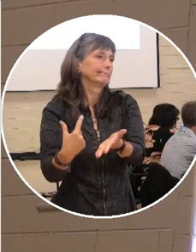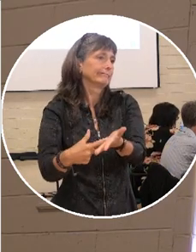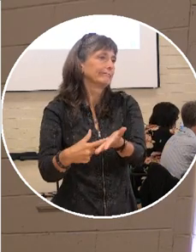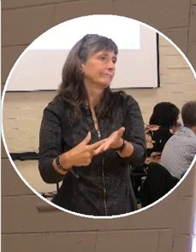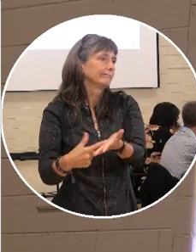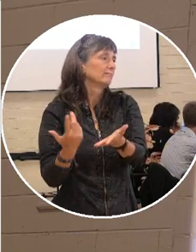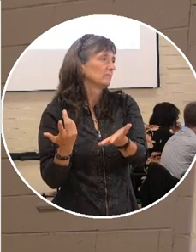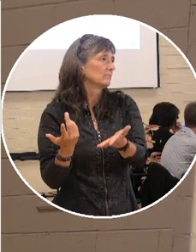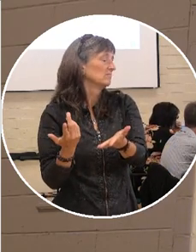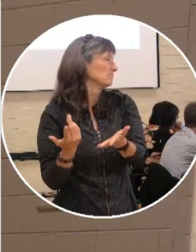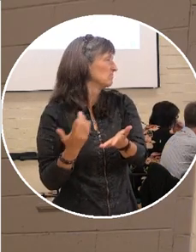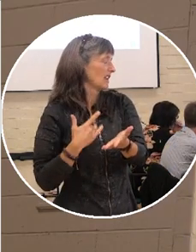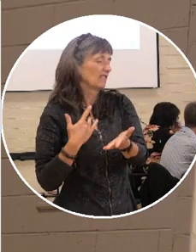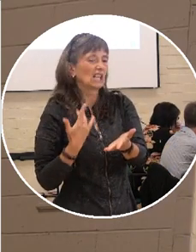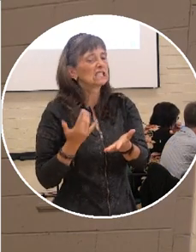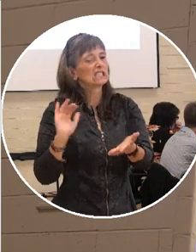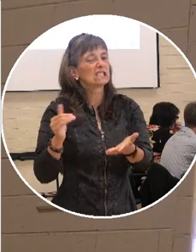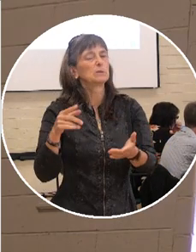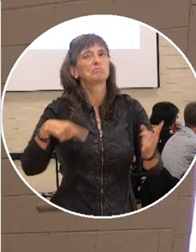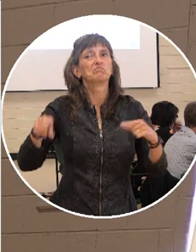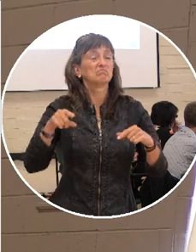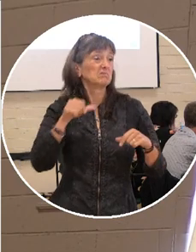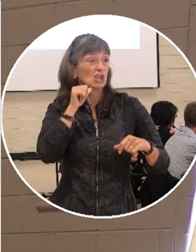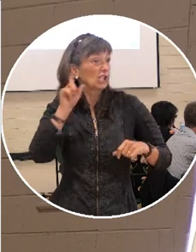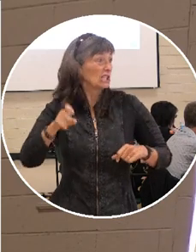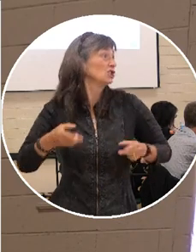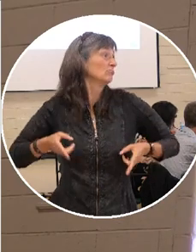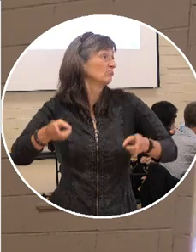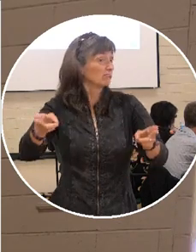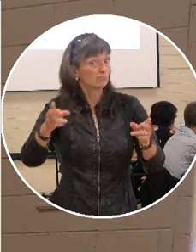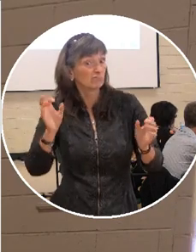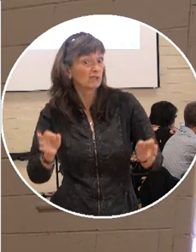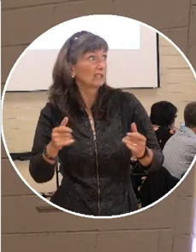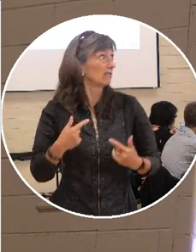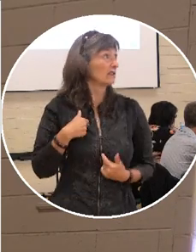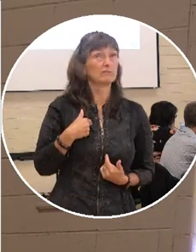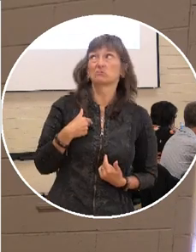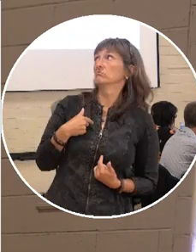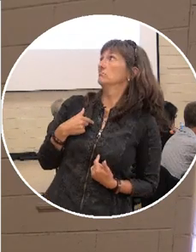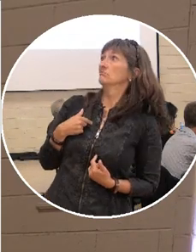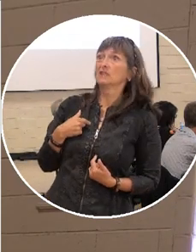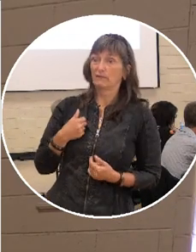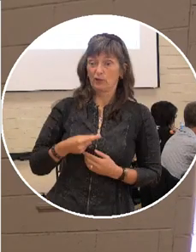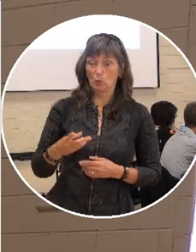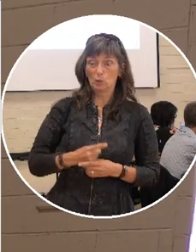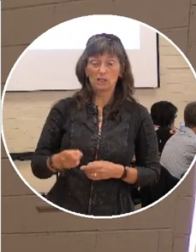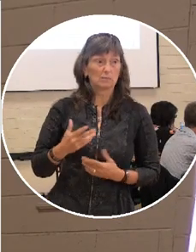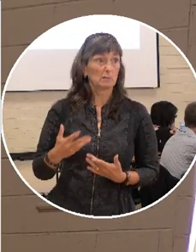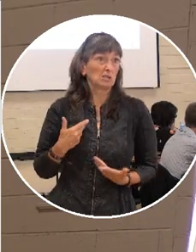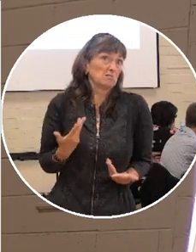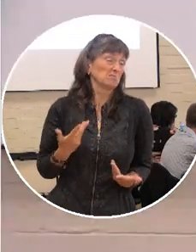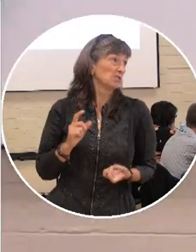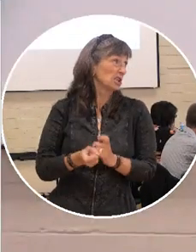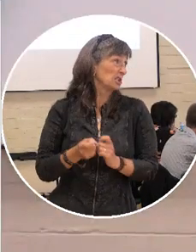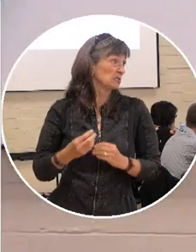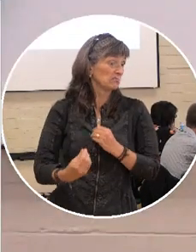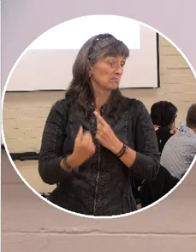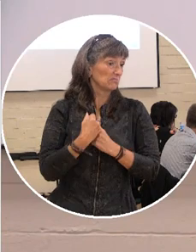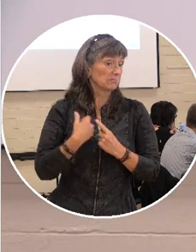back to committee. And it doesn't seem like there's any urgency unless something has sprung on us in the next couple of weeks. Days.